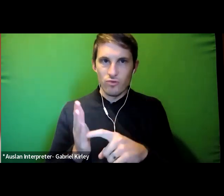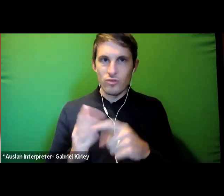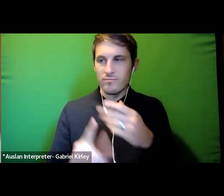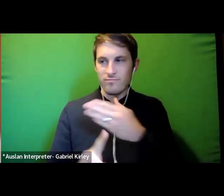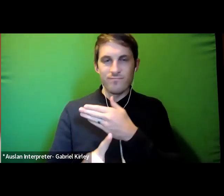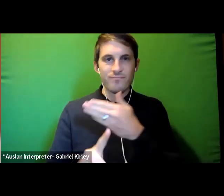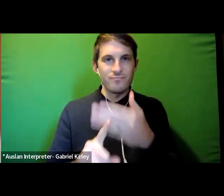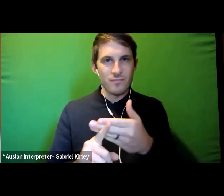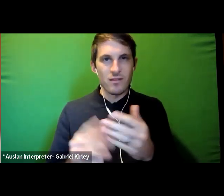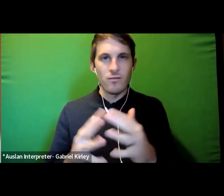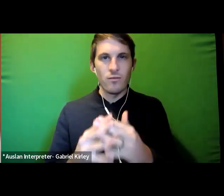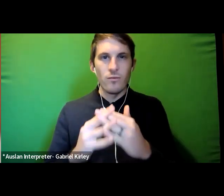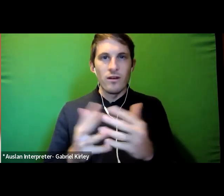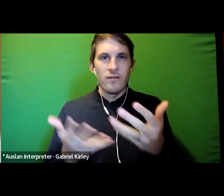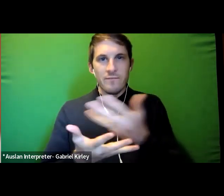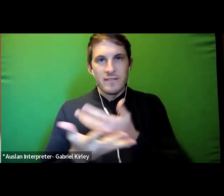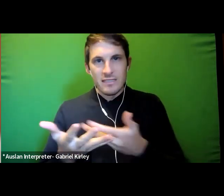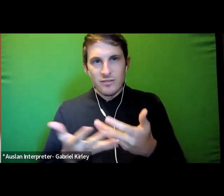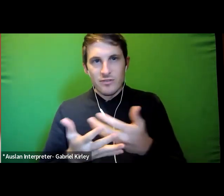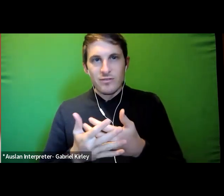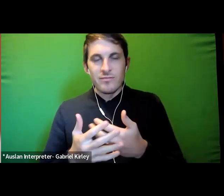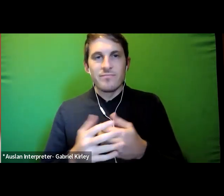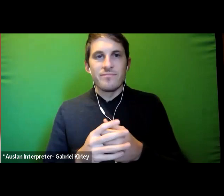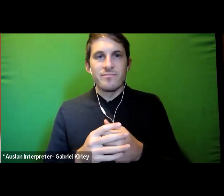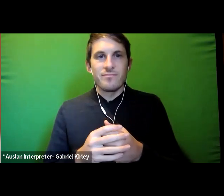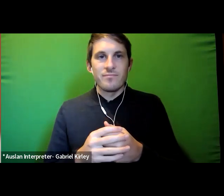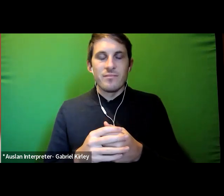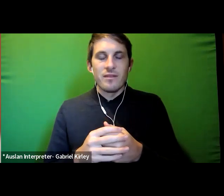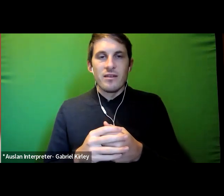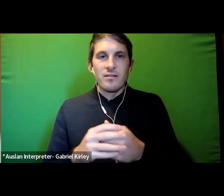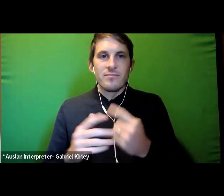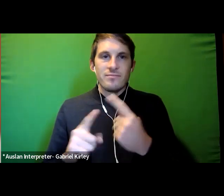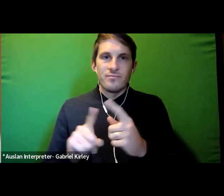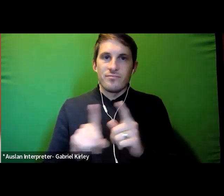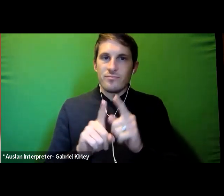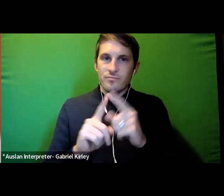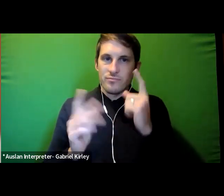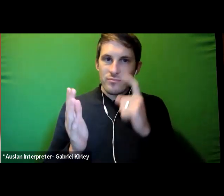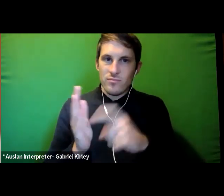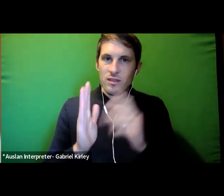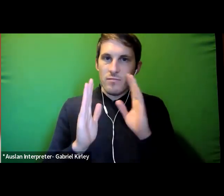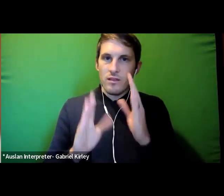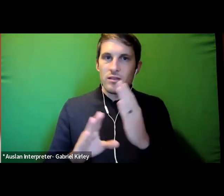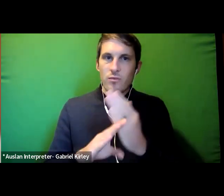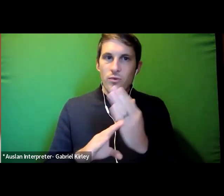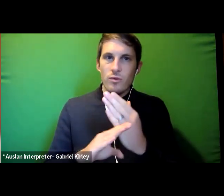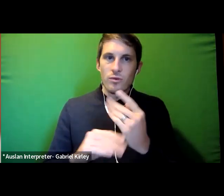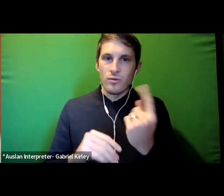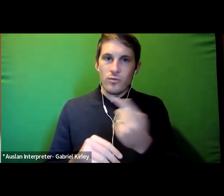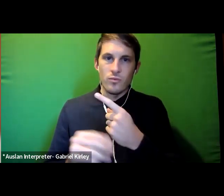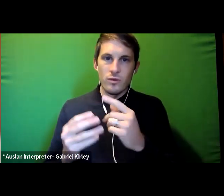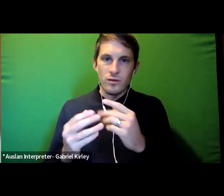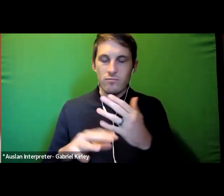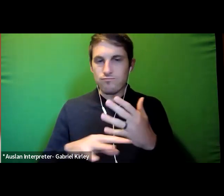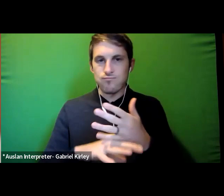had today. And to be fair, more than just today, I think it's important that we acknowledge the amazing work that everyone has done to get us to this point.